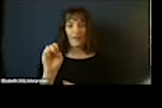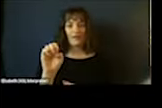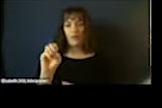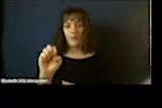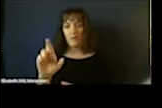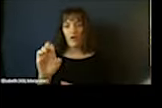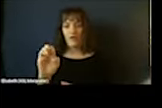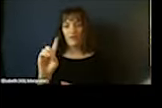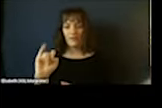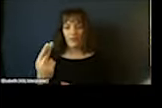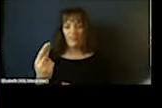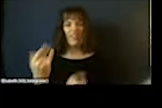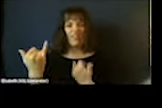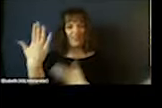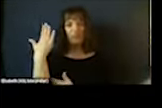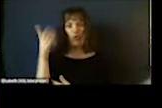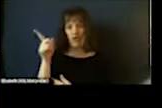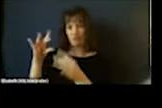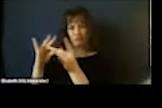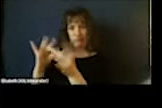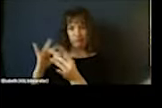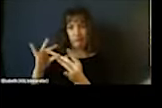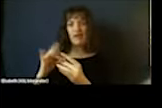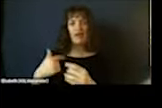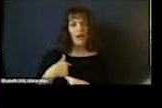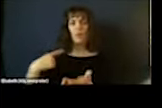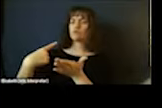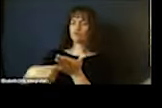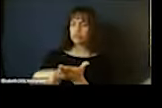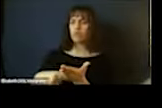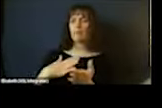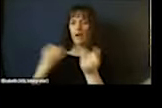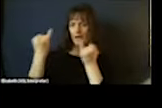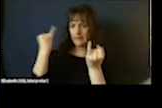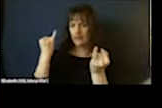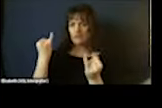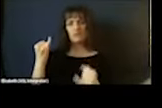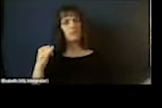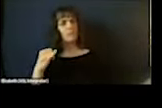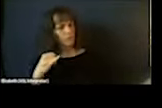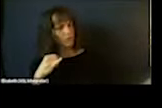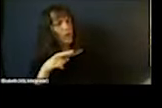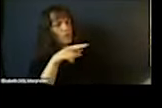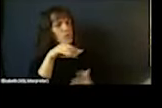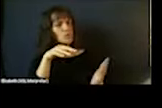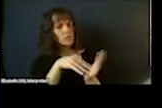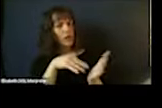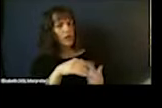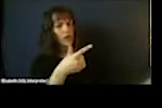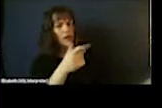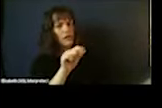was talking about these ideas that I'd had. And she sort of said, right, well, you study galaxies. So how could you start